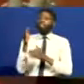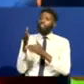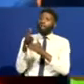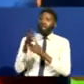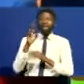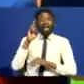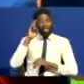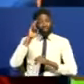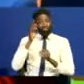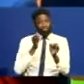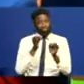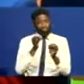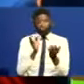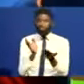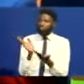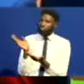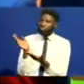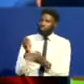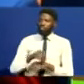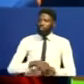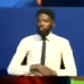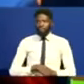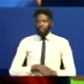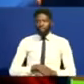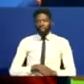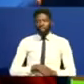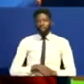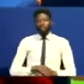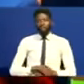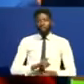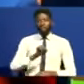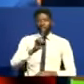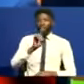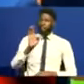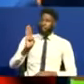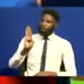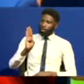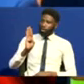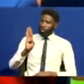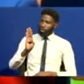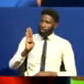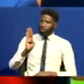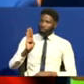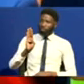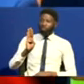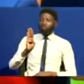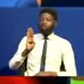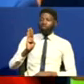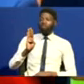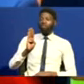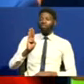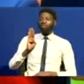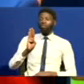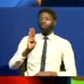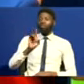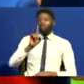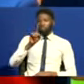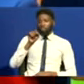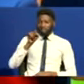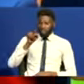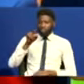why. Weza kuwekesha shilingi bilioni moja, elfu, milioni